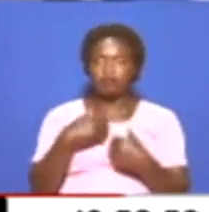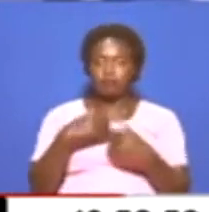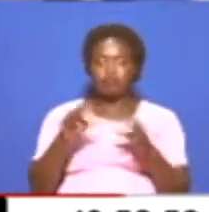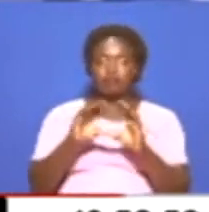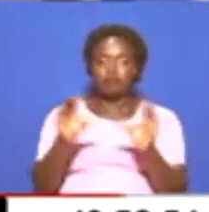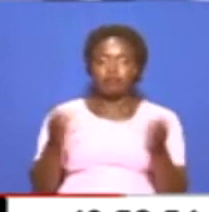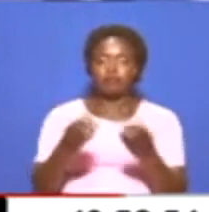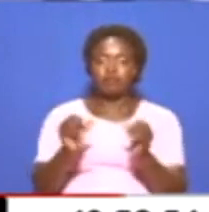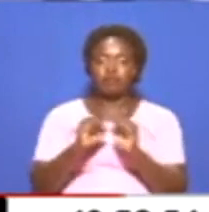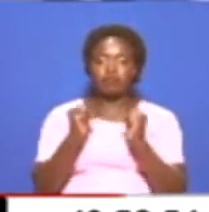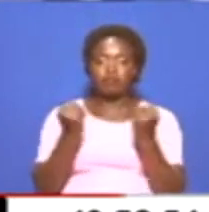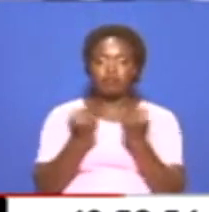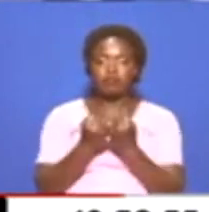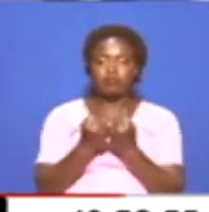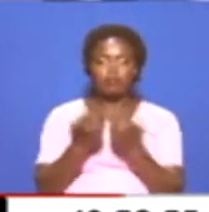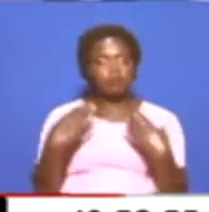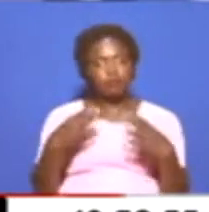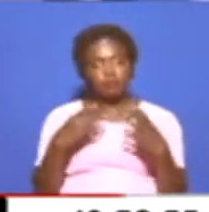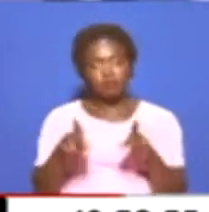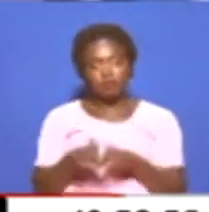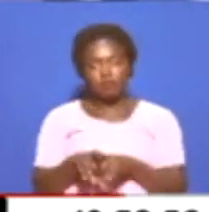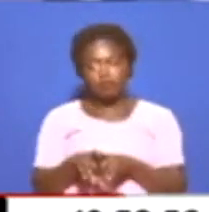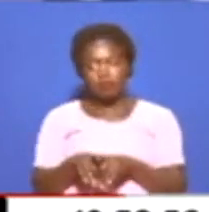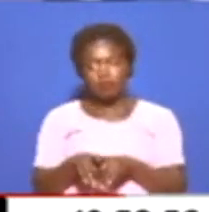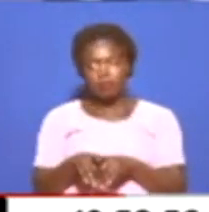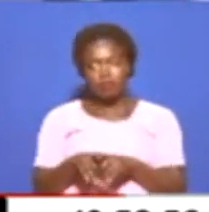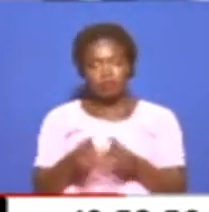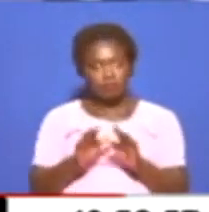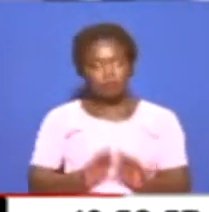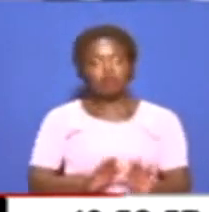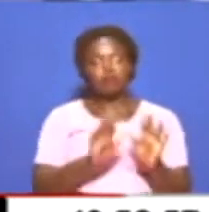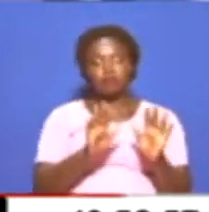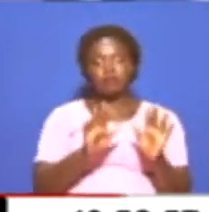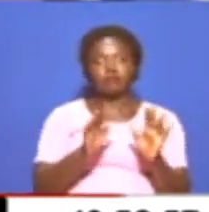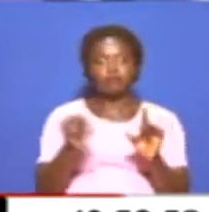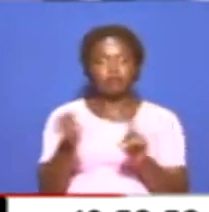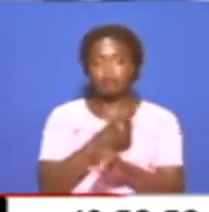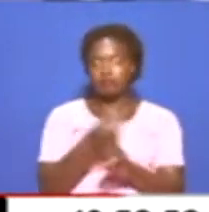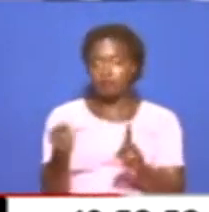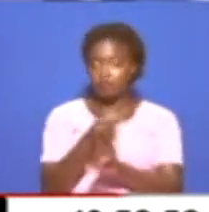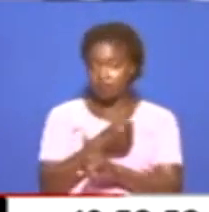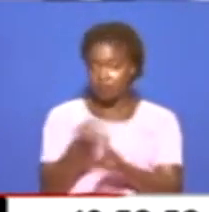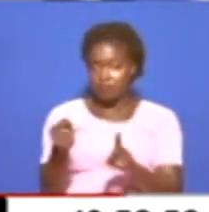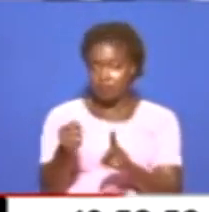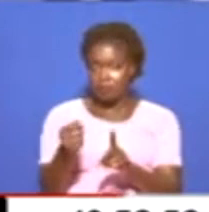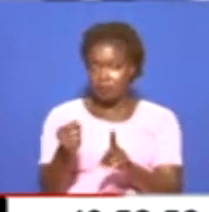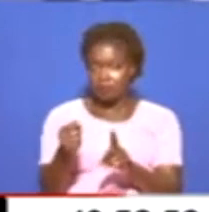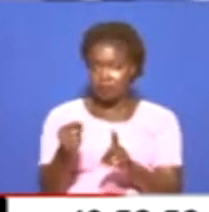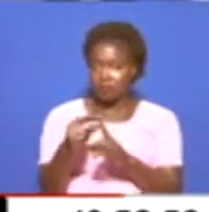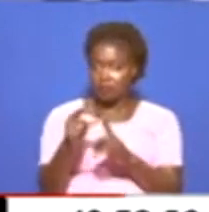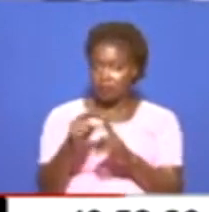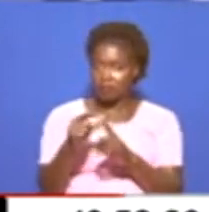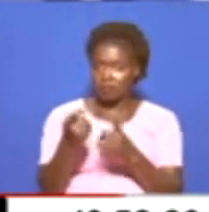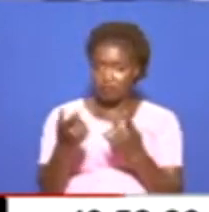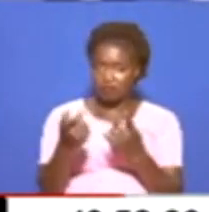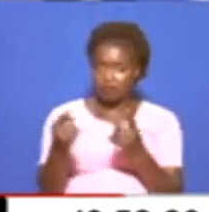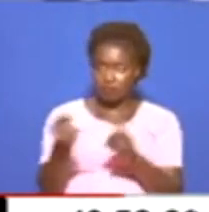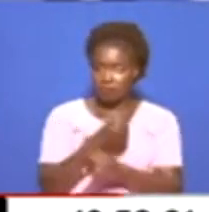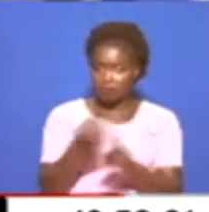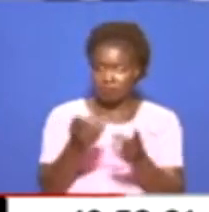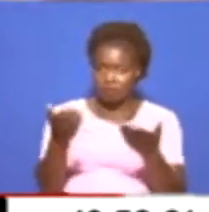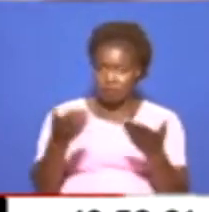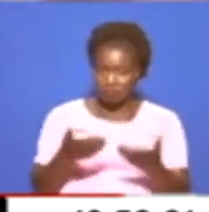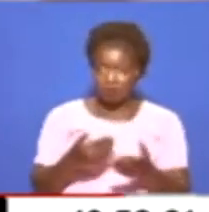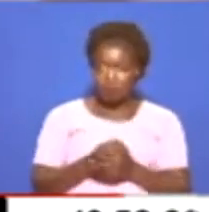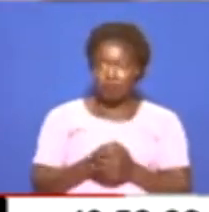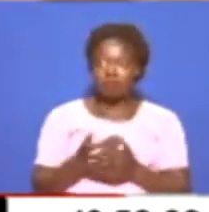a society, as a people. Yes. And let us avoid violence and the ones that can bring up to violence. Yeah. Yeah. Thank you